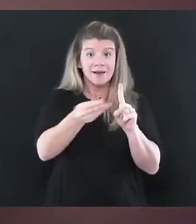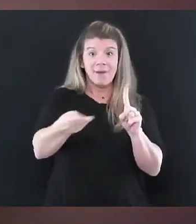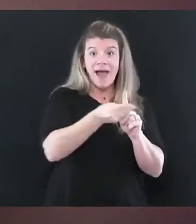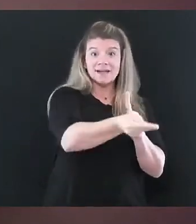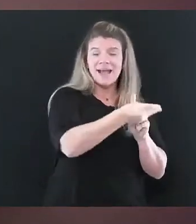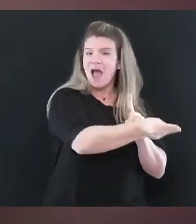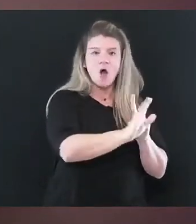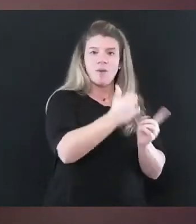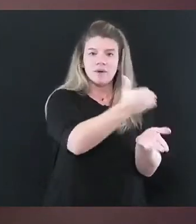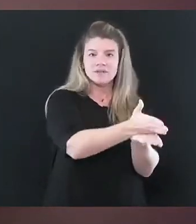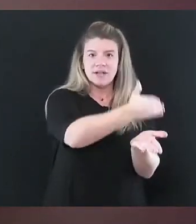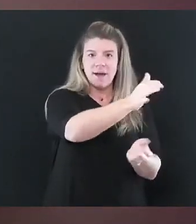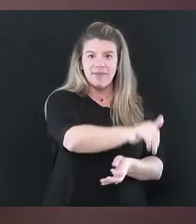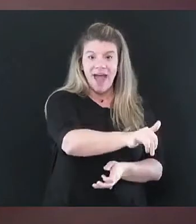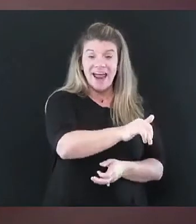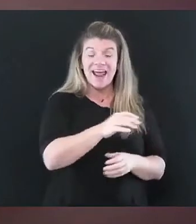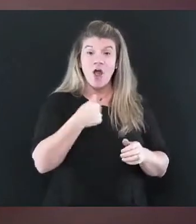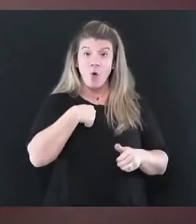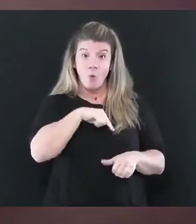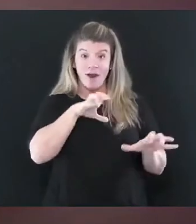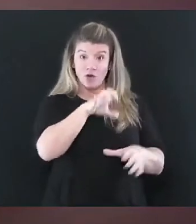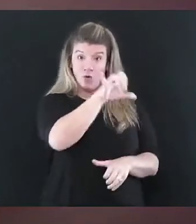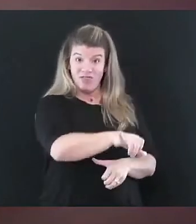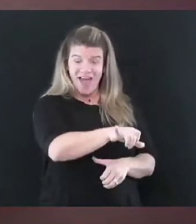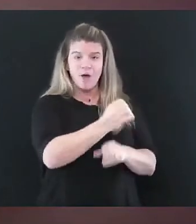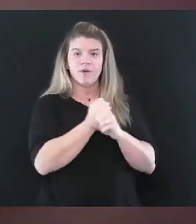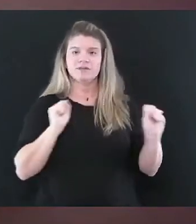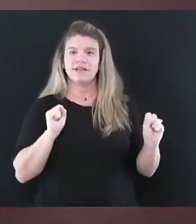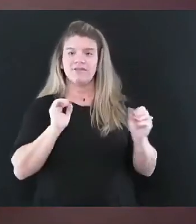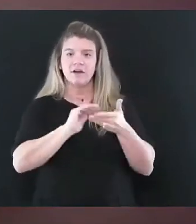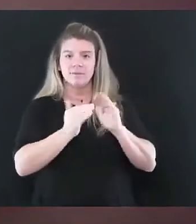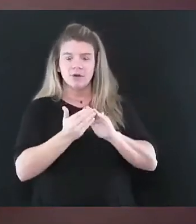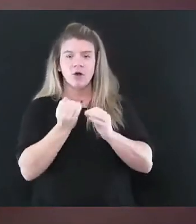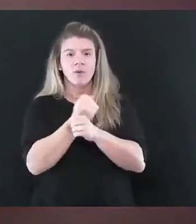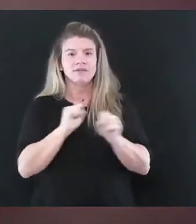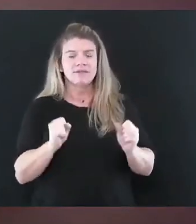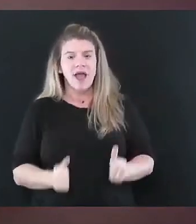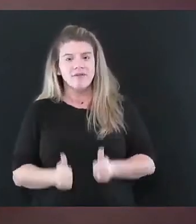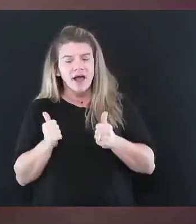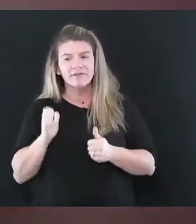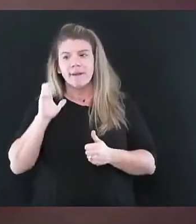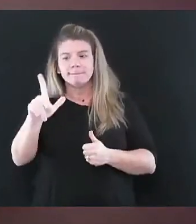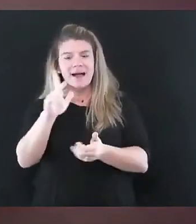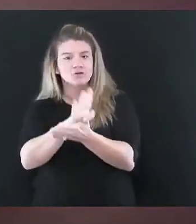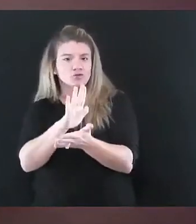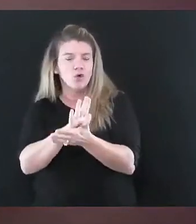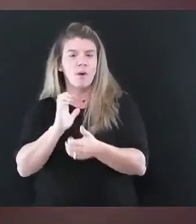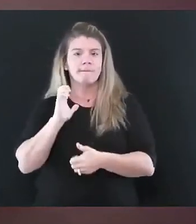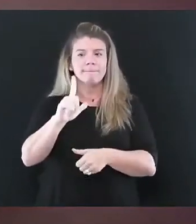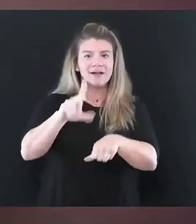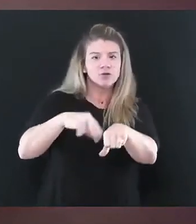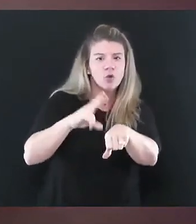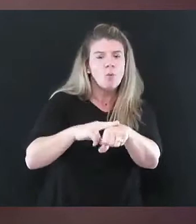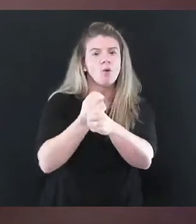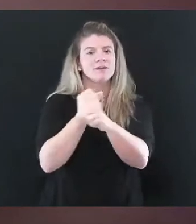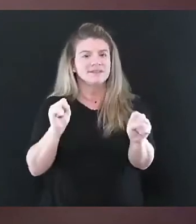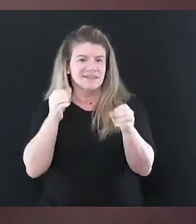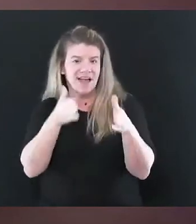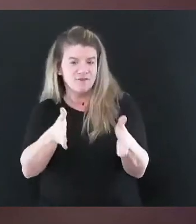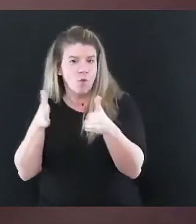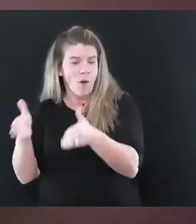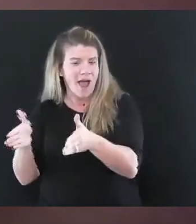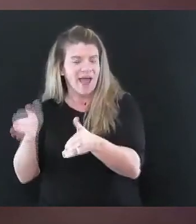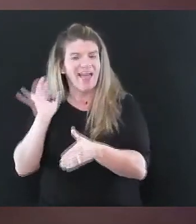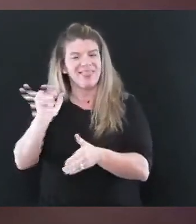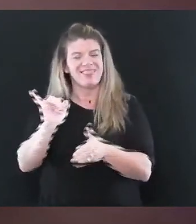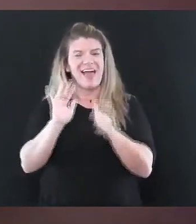can make our community safe, we can save lives, back in school, do the things we love to do and do it safely, and